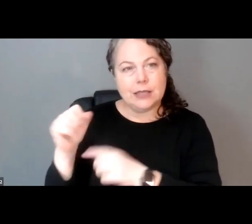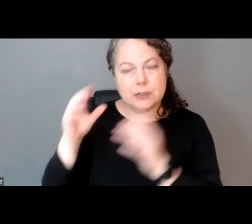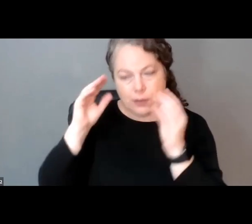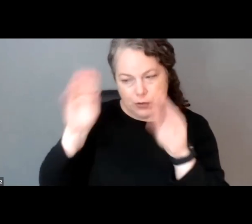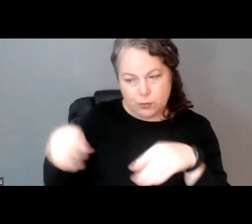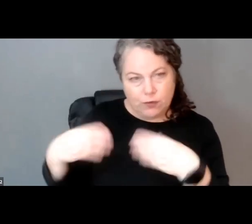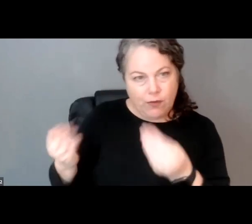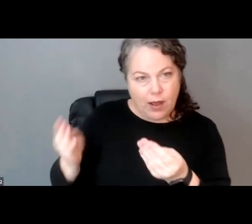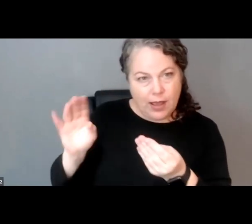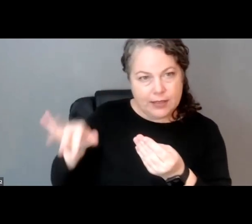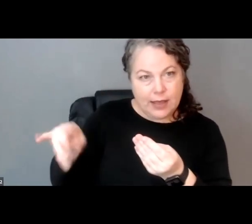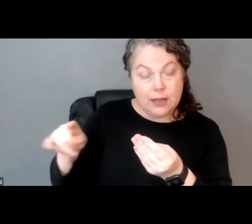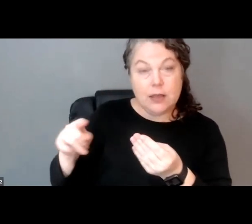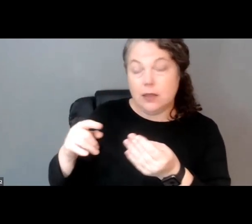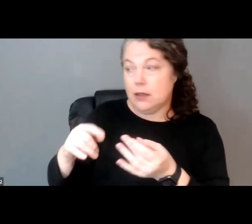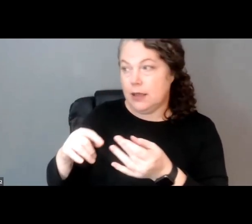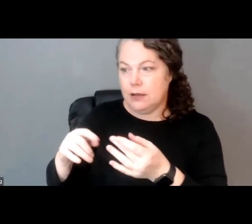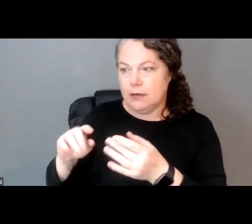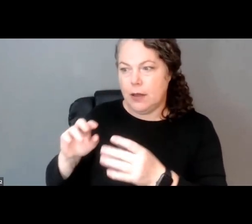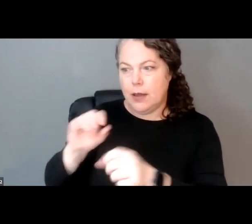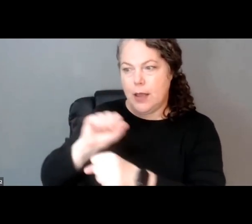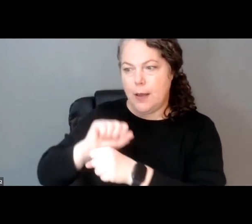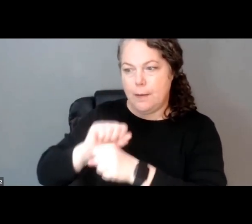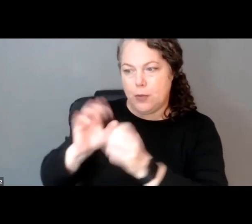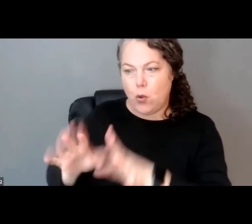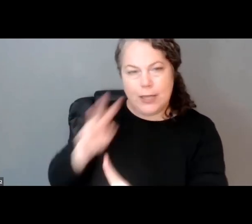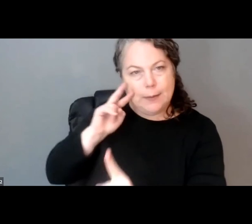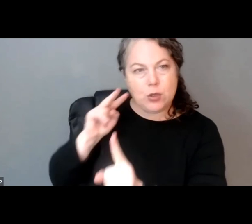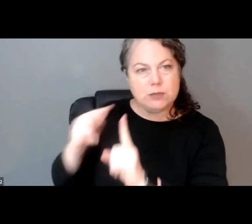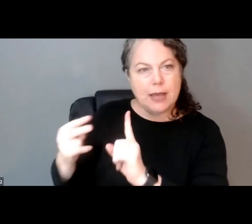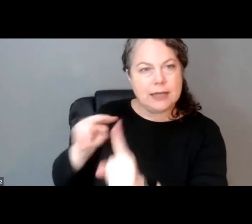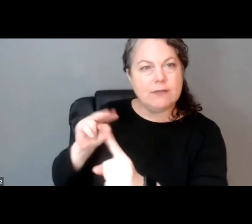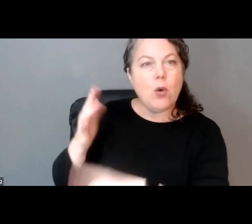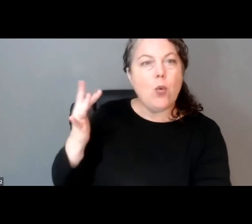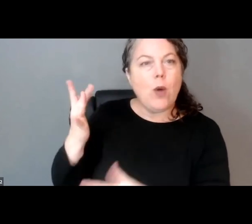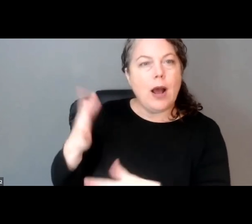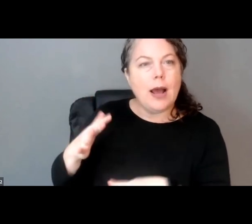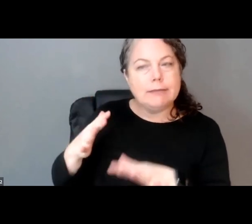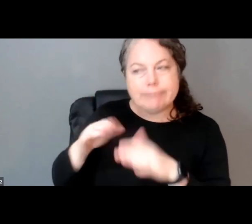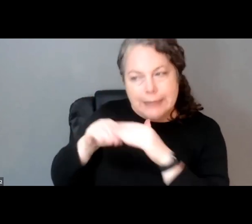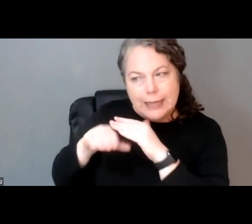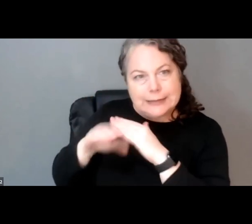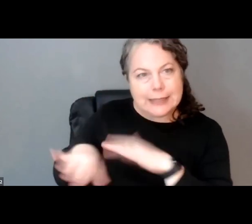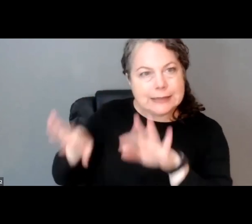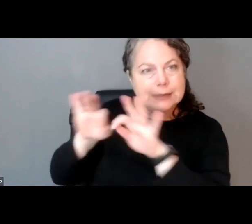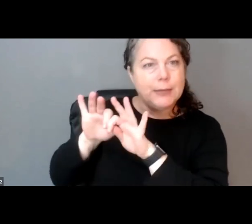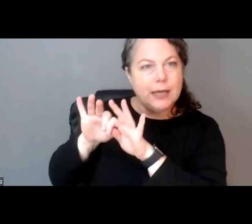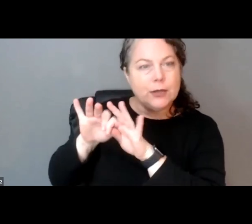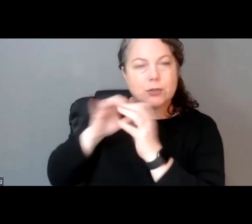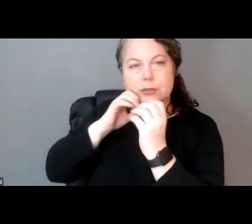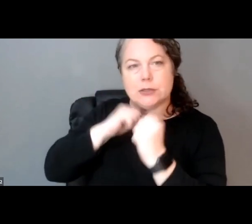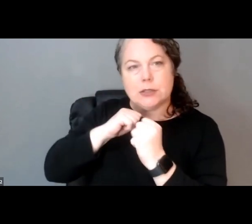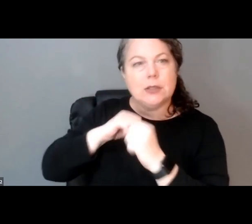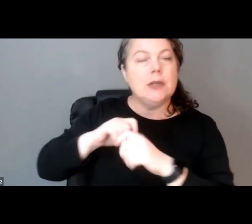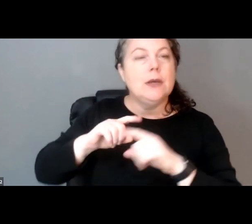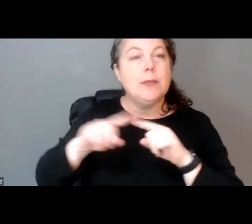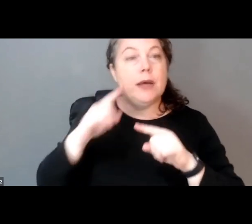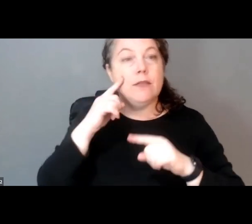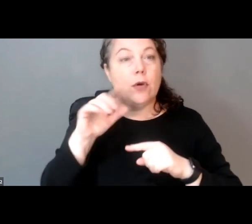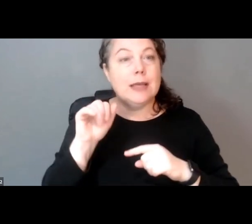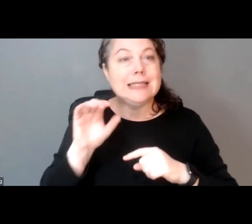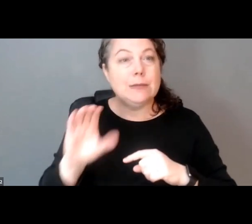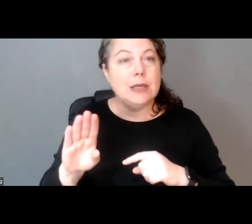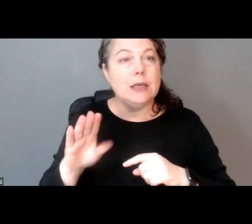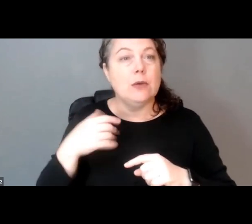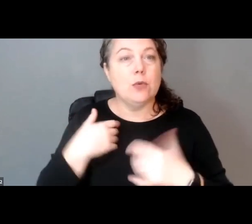the potential employee perspective on why accessibility matters. But for ACB's part, we're also trying